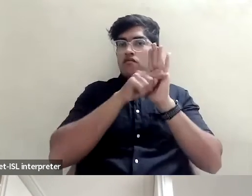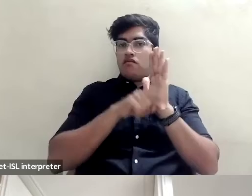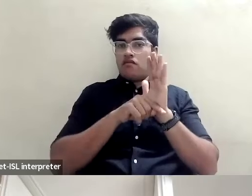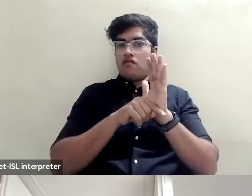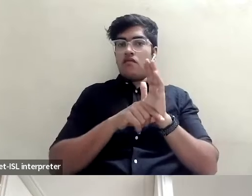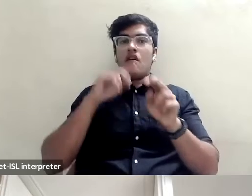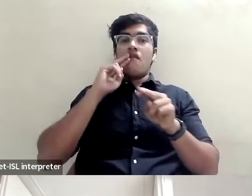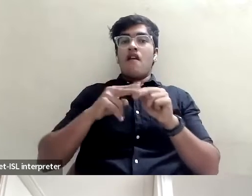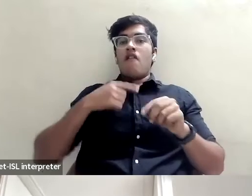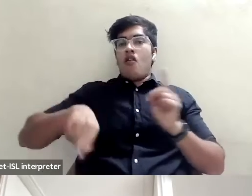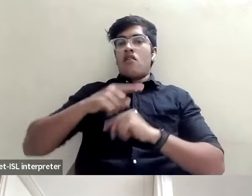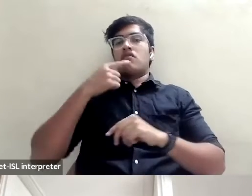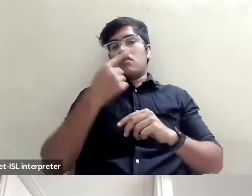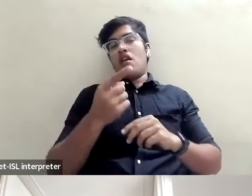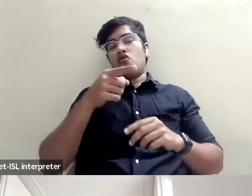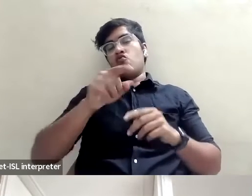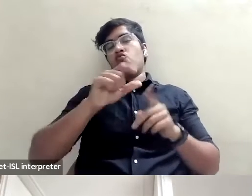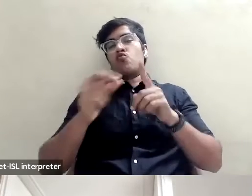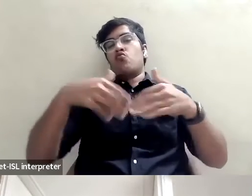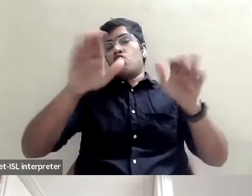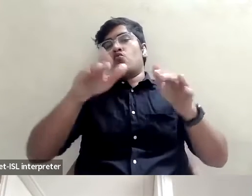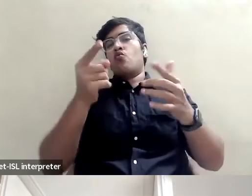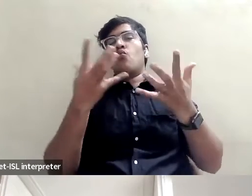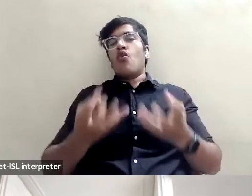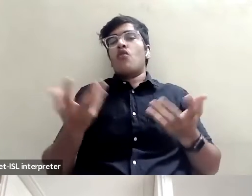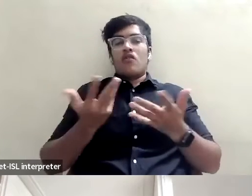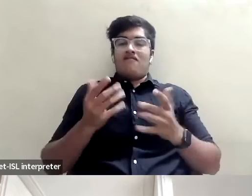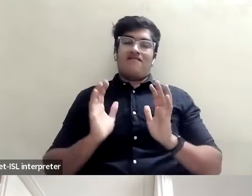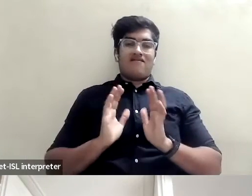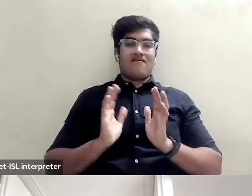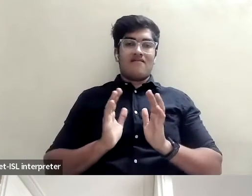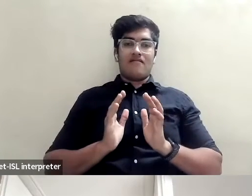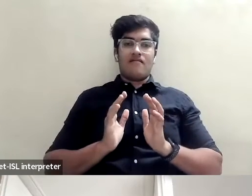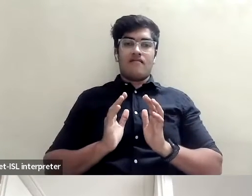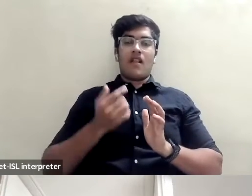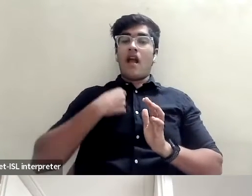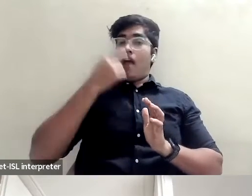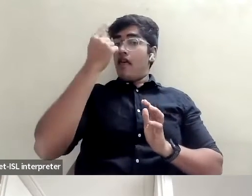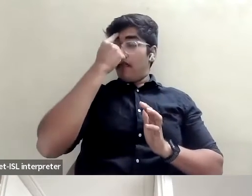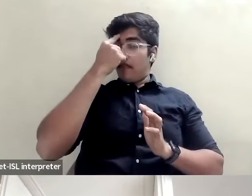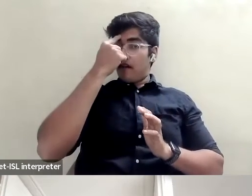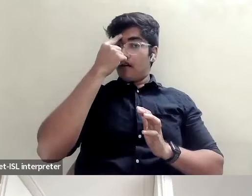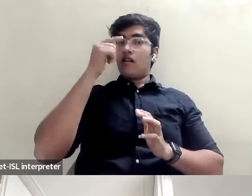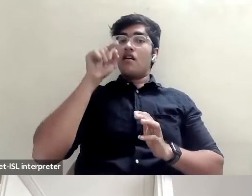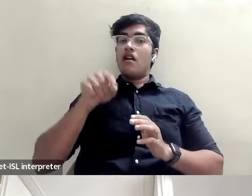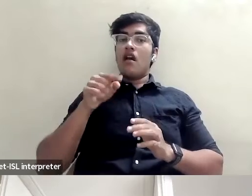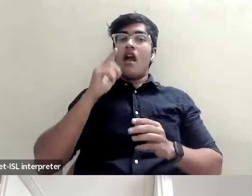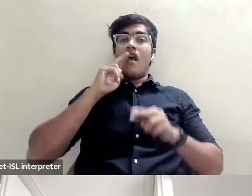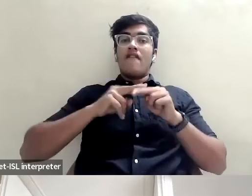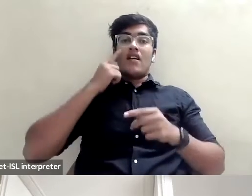that you can go ahead and do this because you're in a sandbox. I think sandbox is the entire idea is the idea